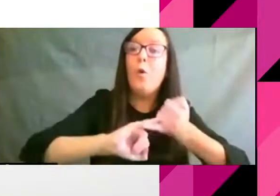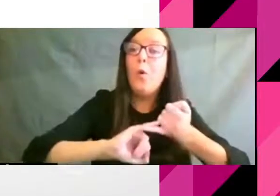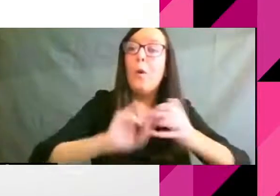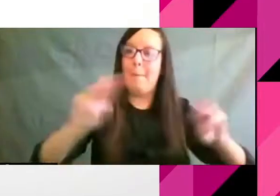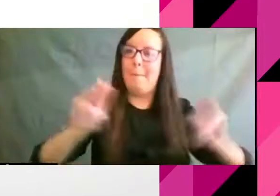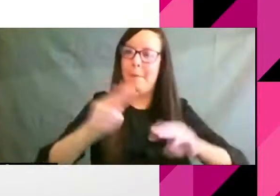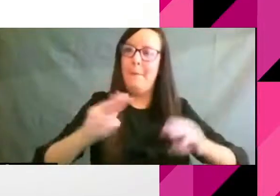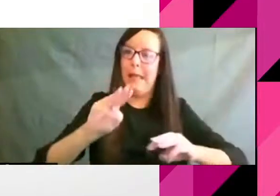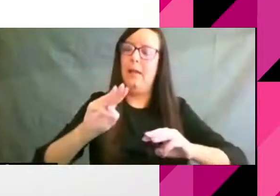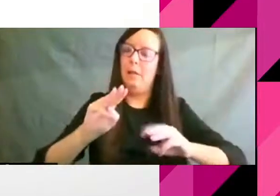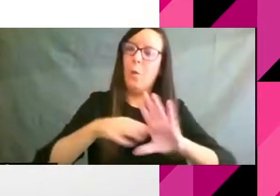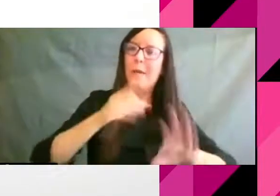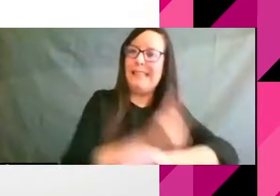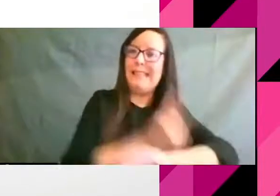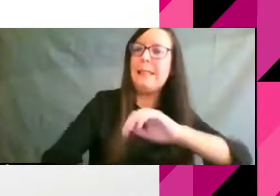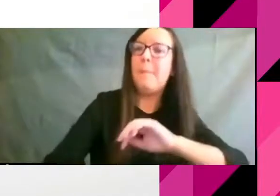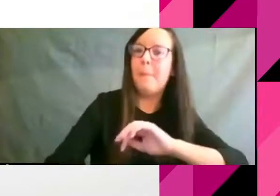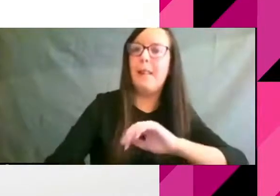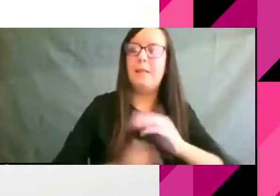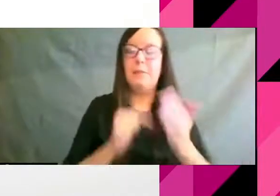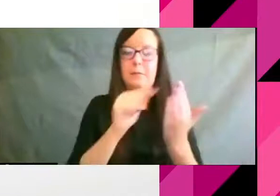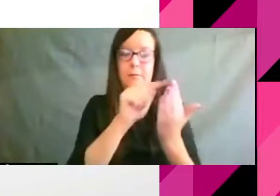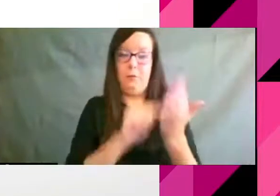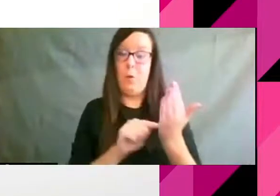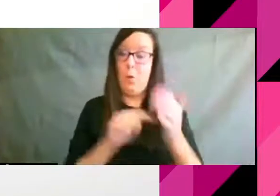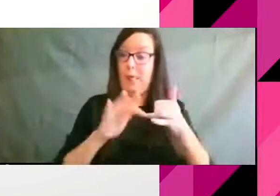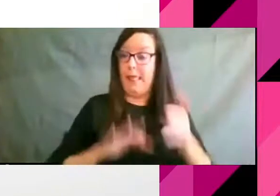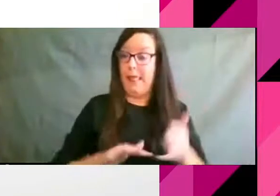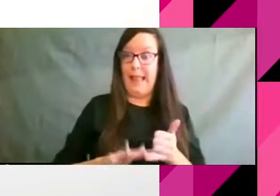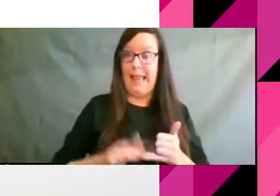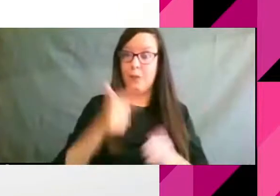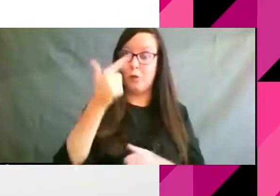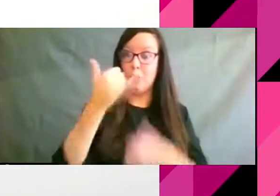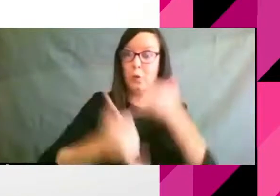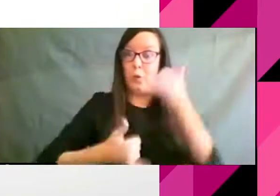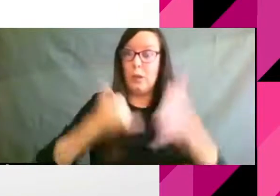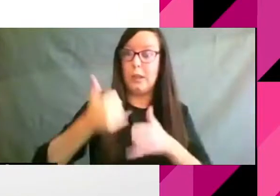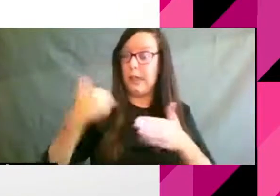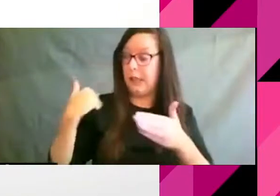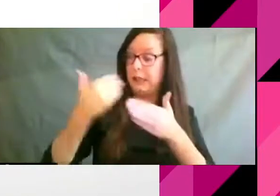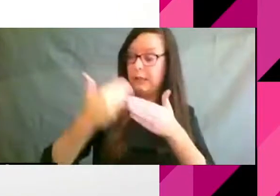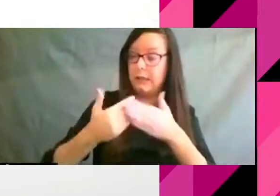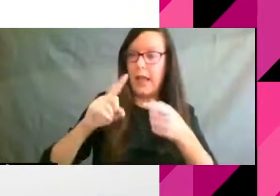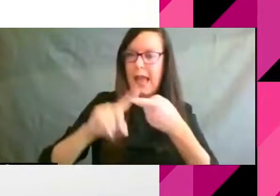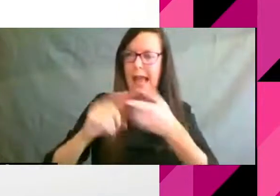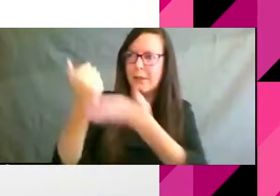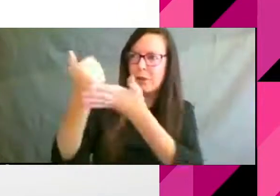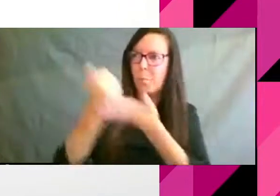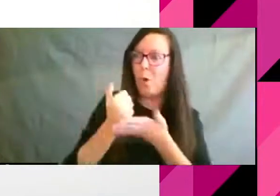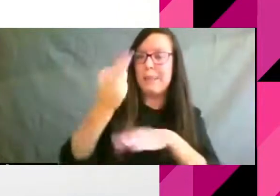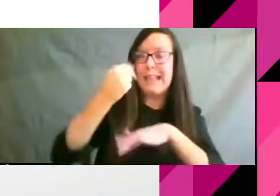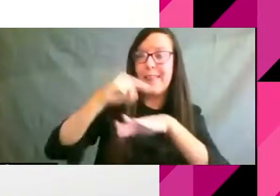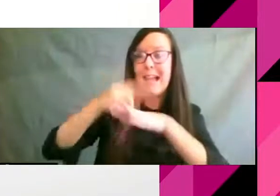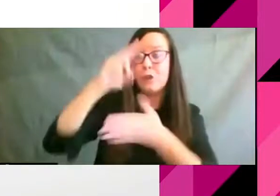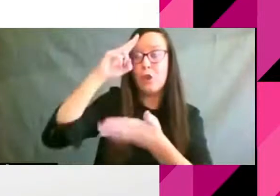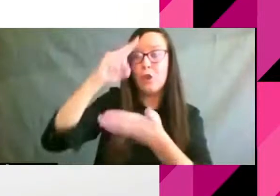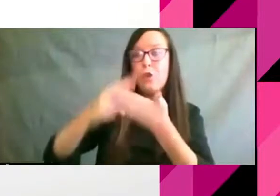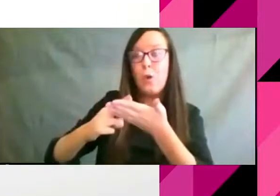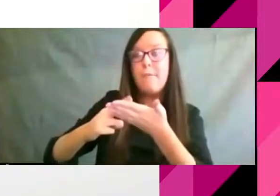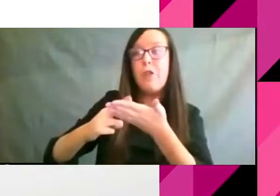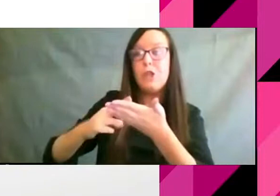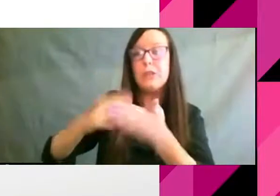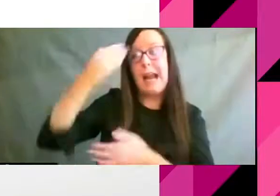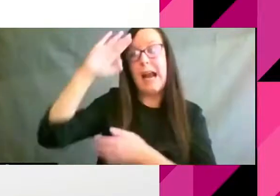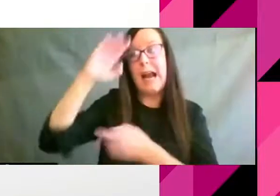And more or less over the last 2 years, and also with the support of the National University of Ireland and Galway, we